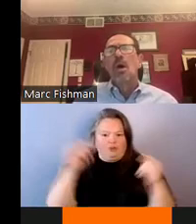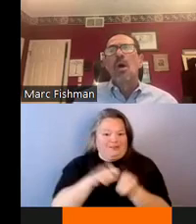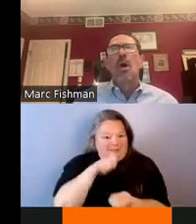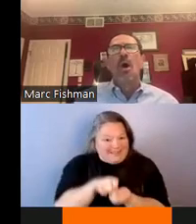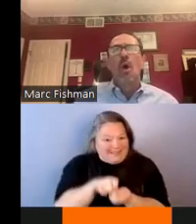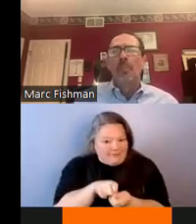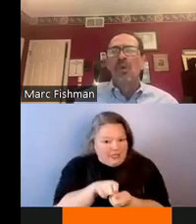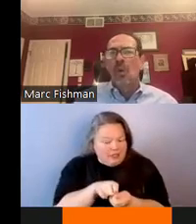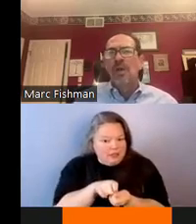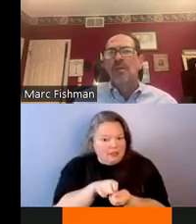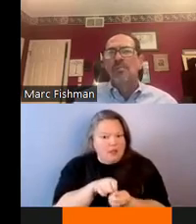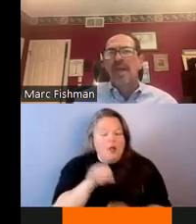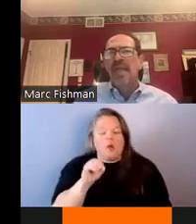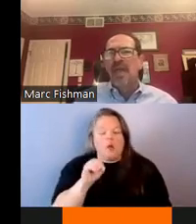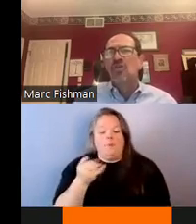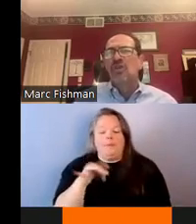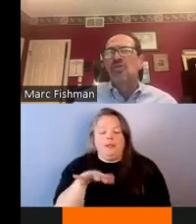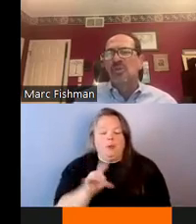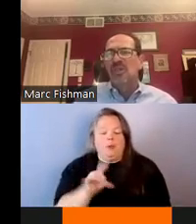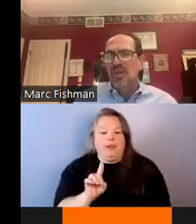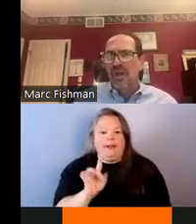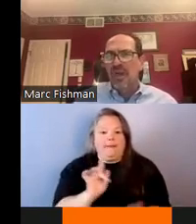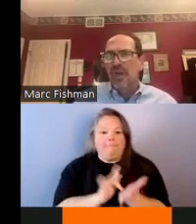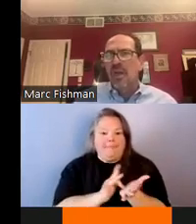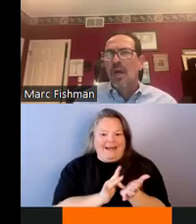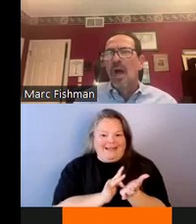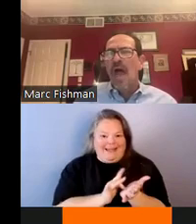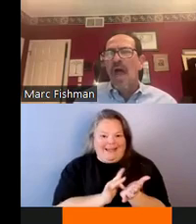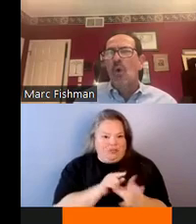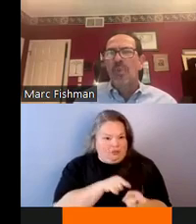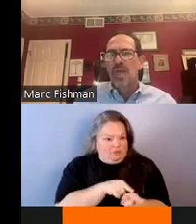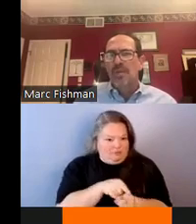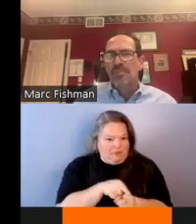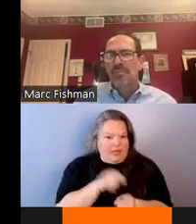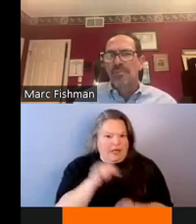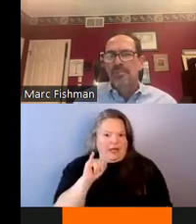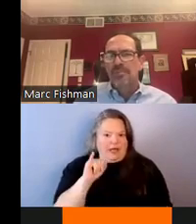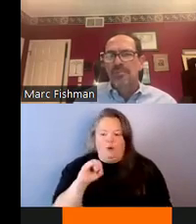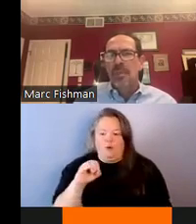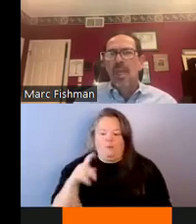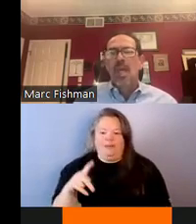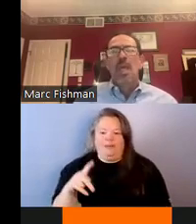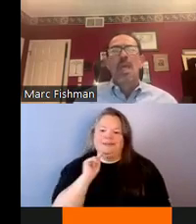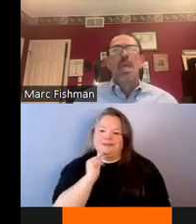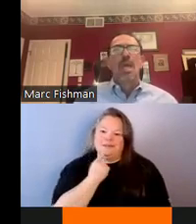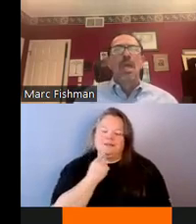specific opioid medication specific IOP.